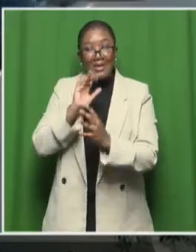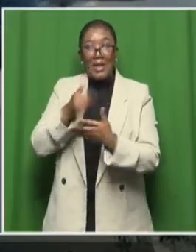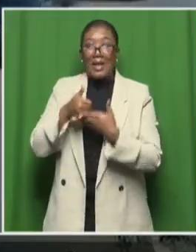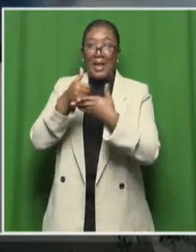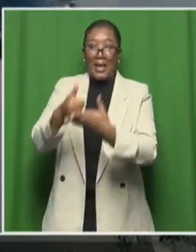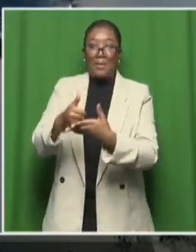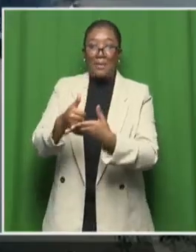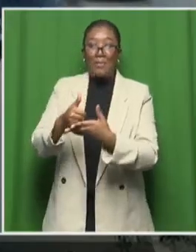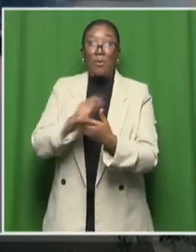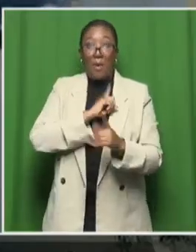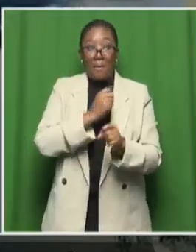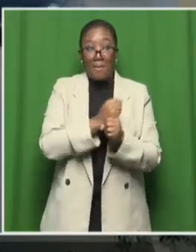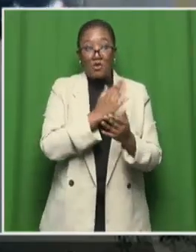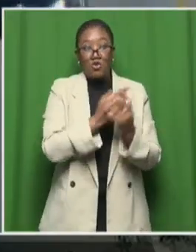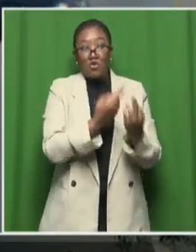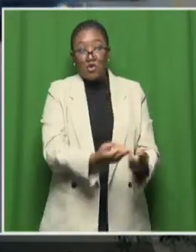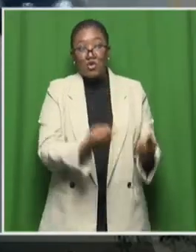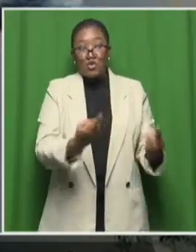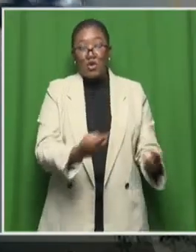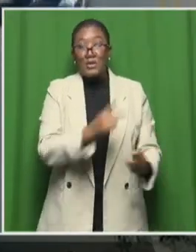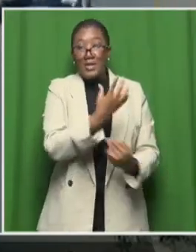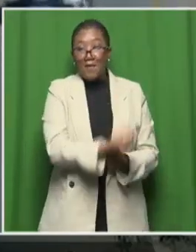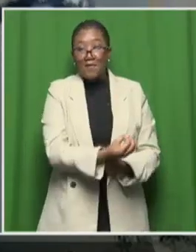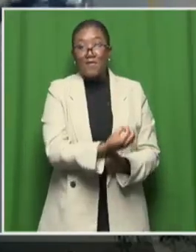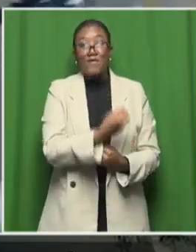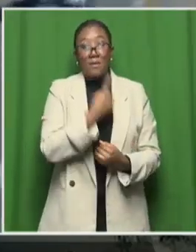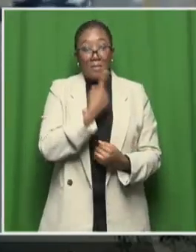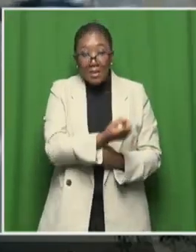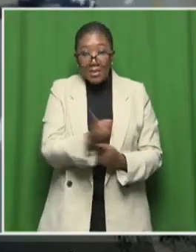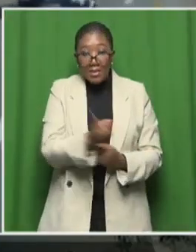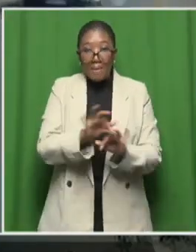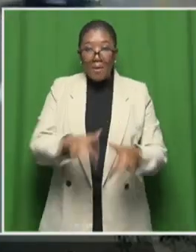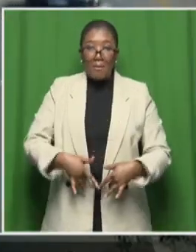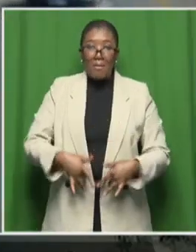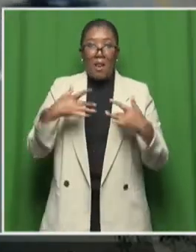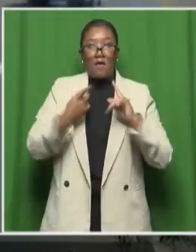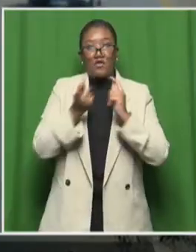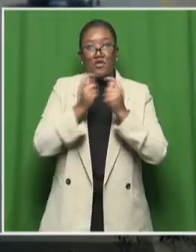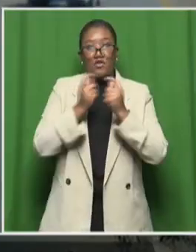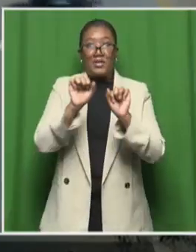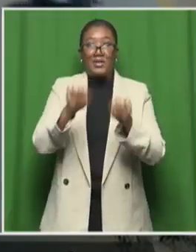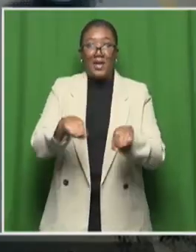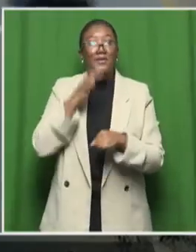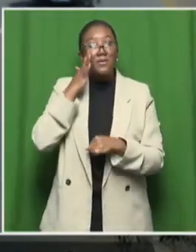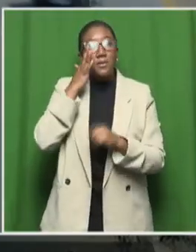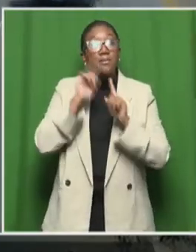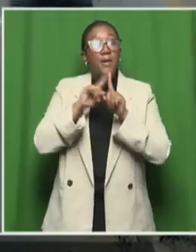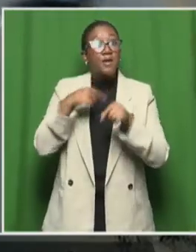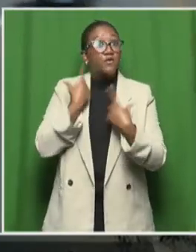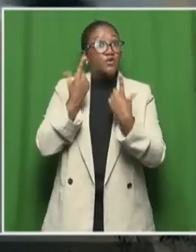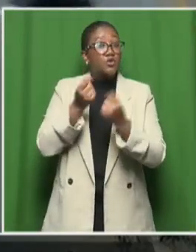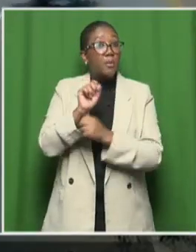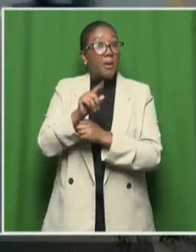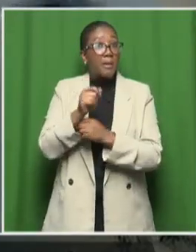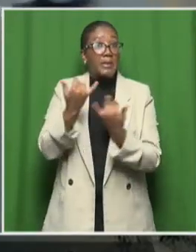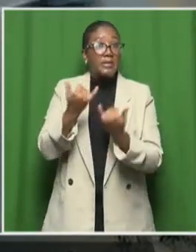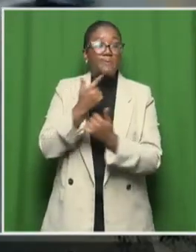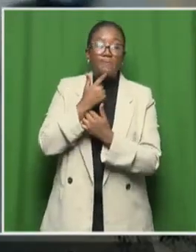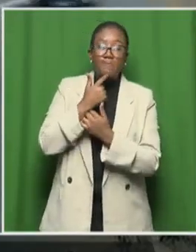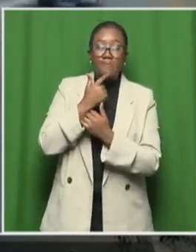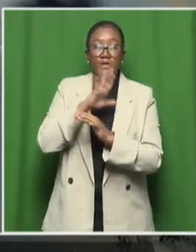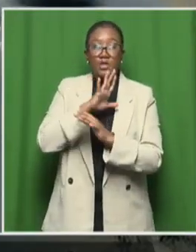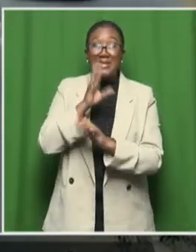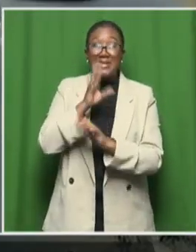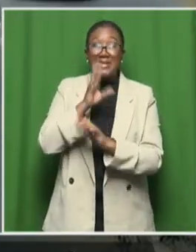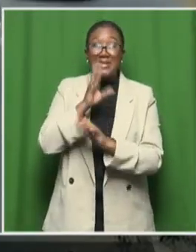you have resources so that you can change the lives of the people. But as you do that, you realize that it's not as easy